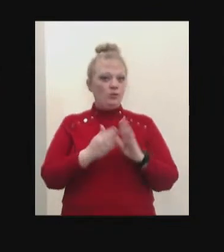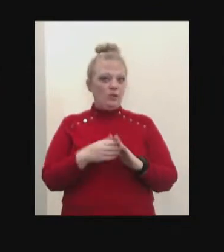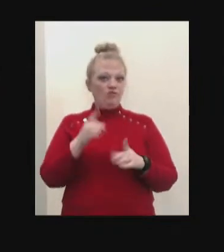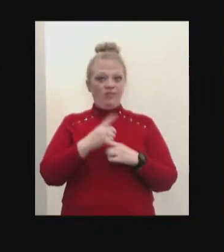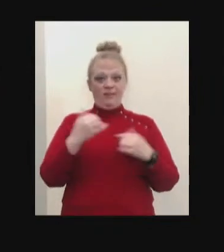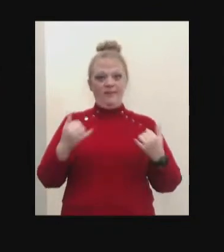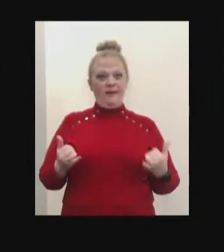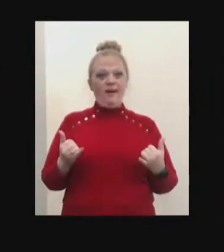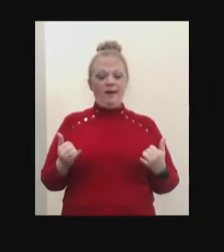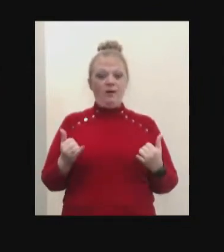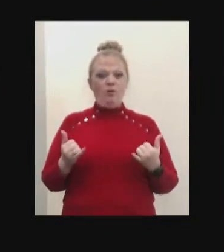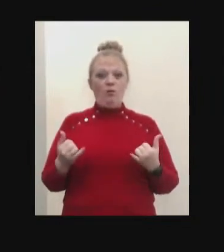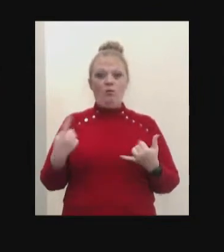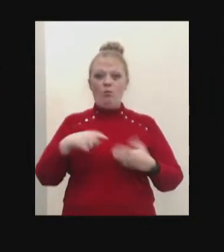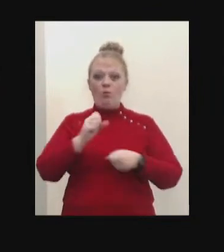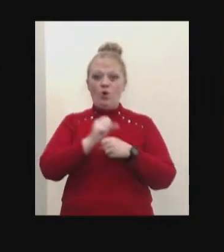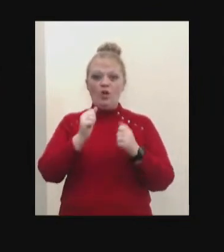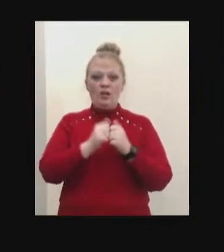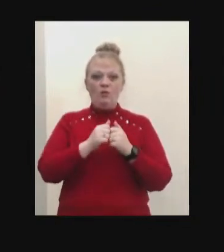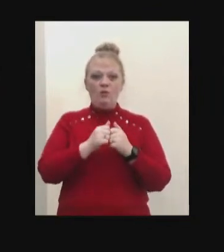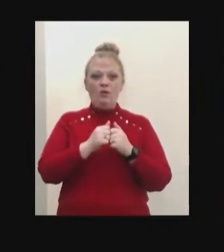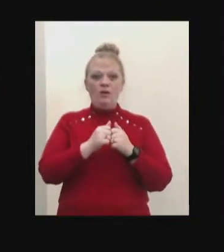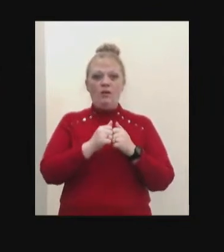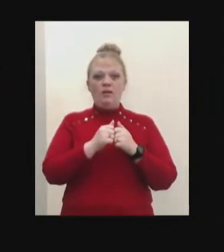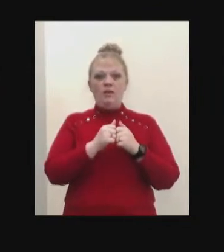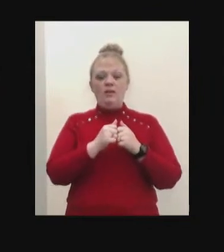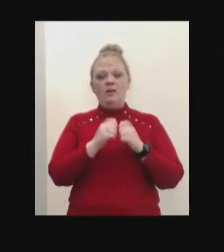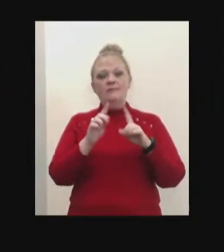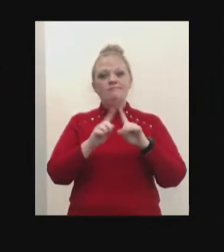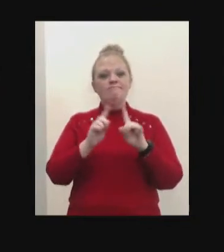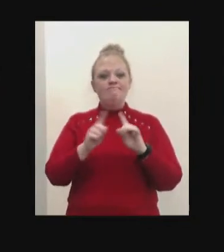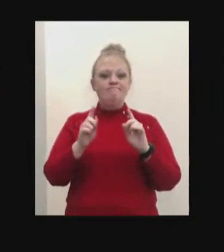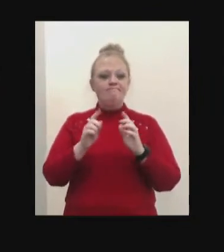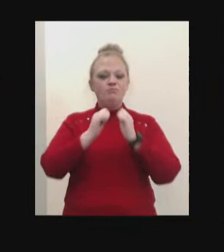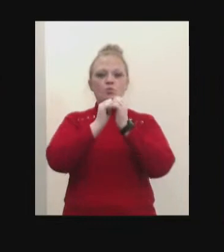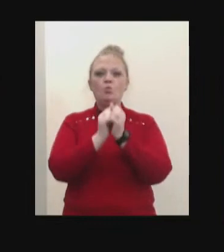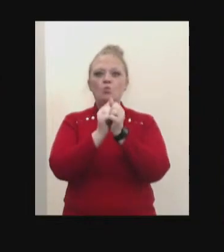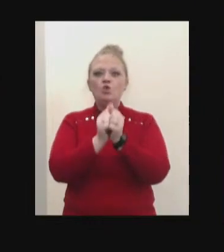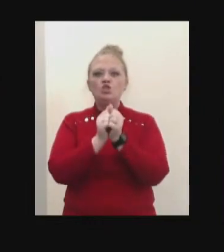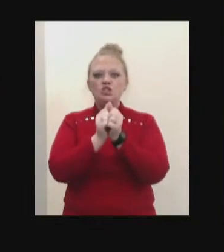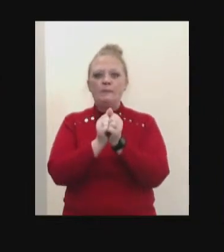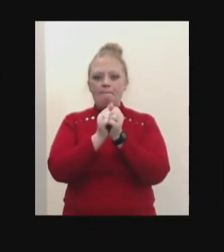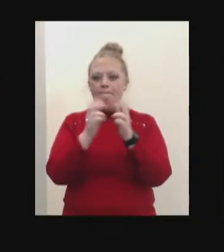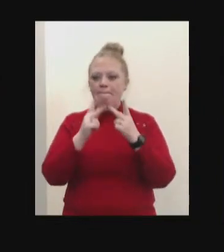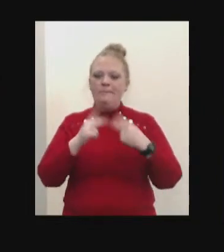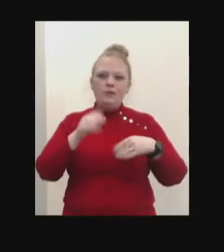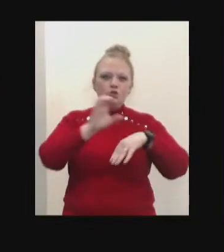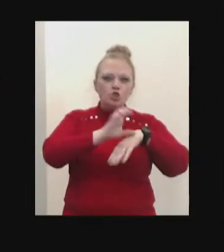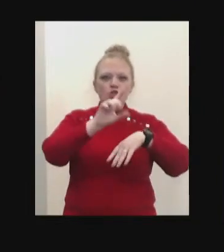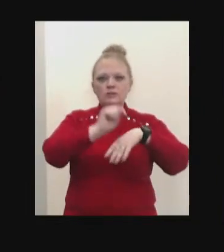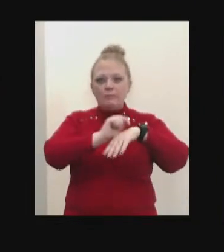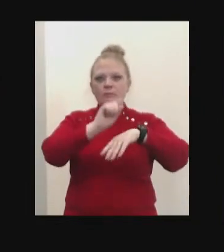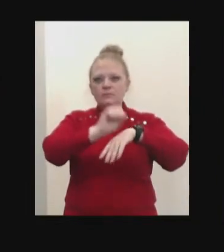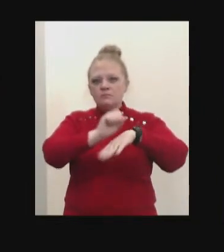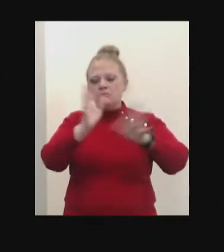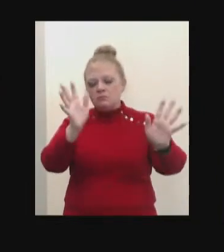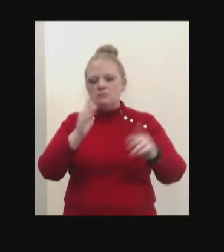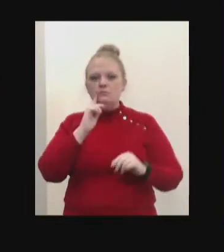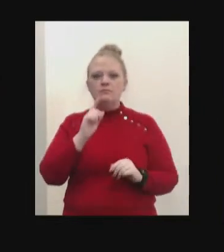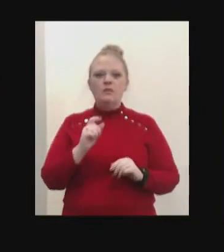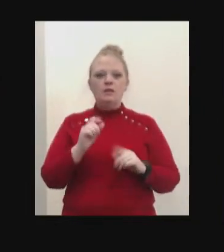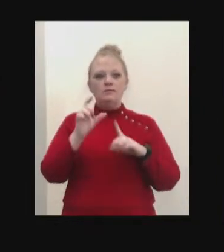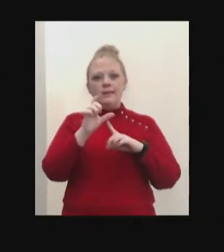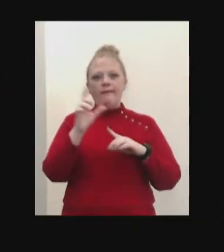we are working with houses of worship to make sure that they have enough masks so people can celebrate their holiday